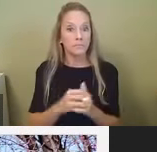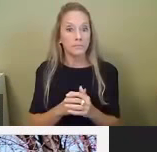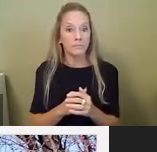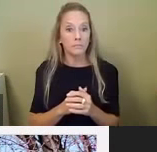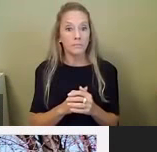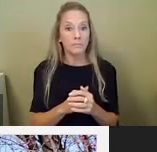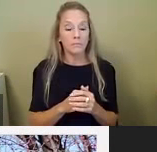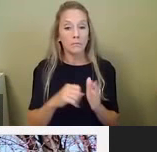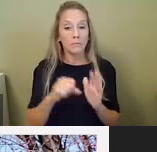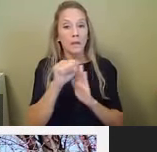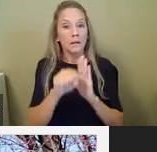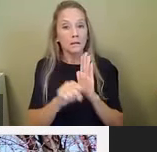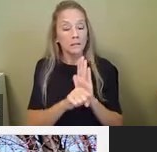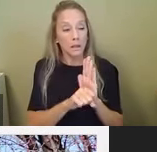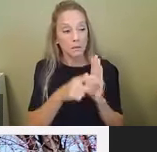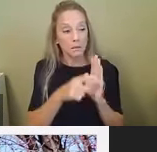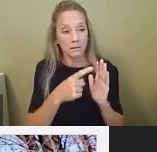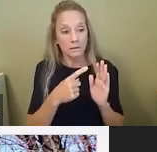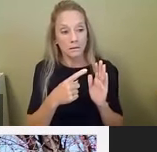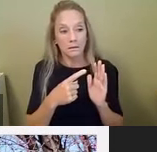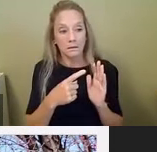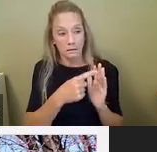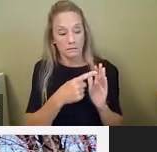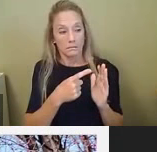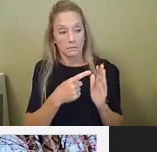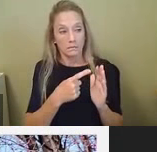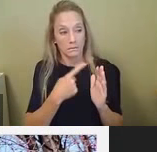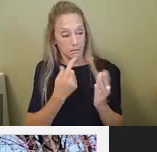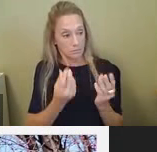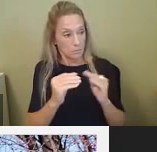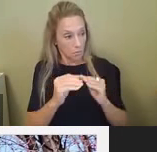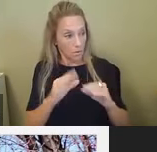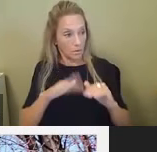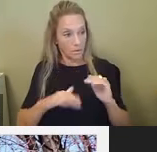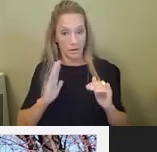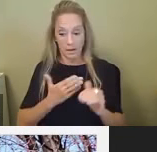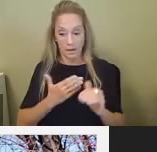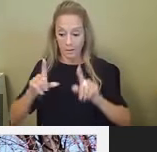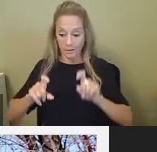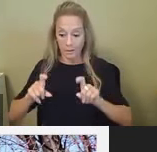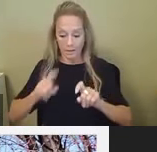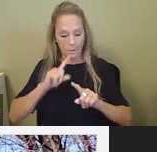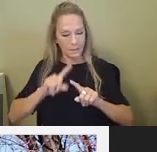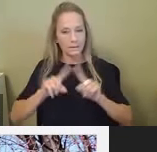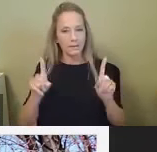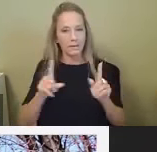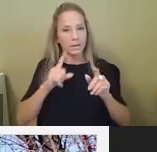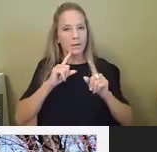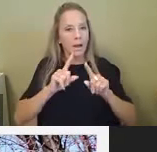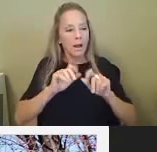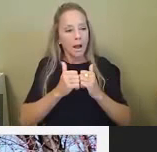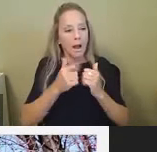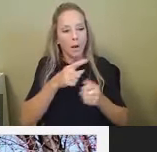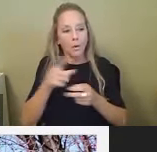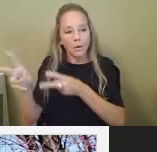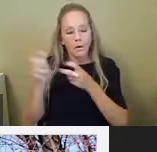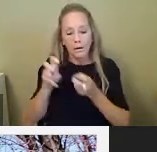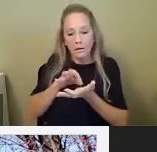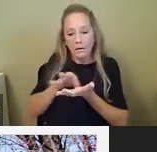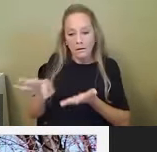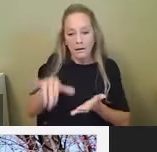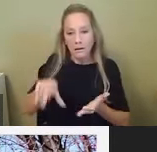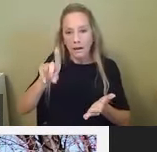actually says there are more tests done in Knox County than we do. And again, that's just some differences in our data and how we pull that data. We may